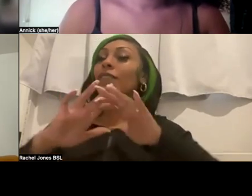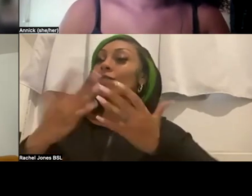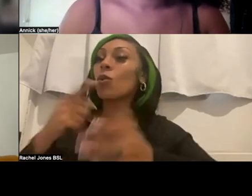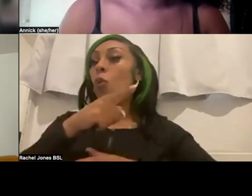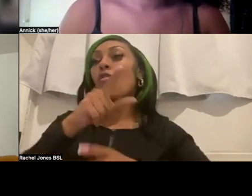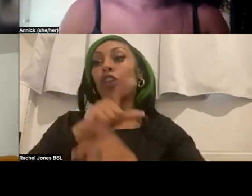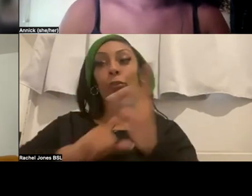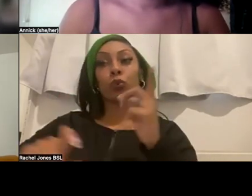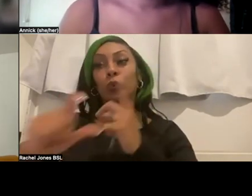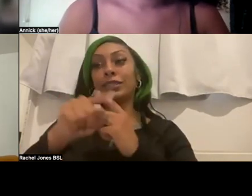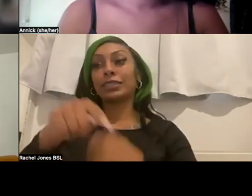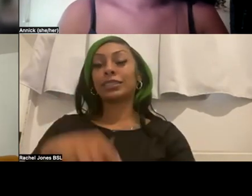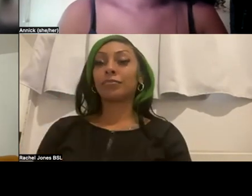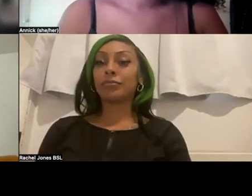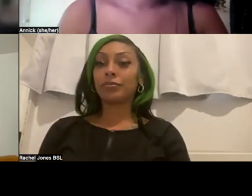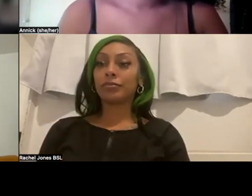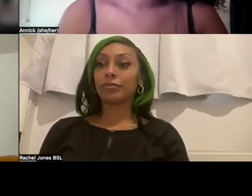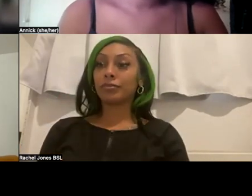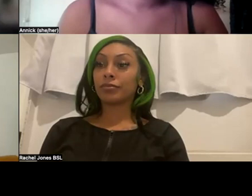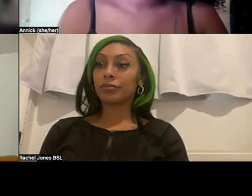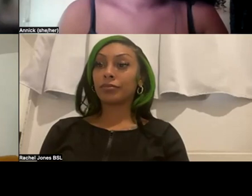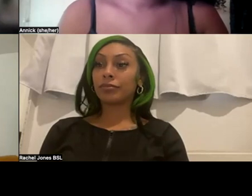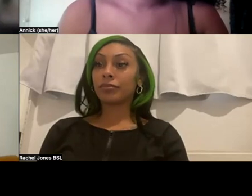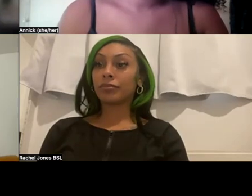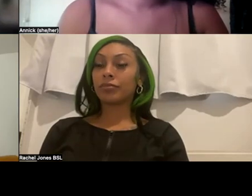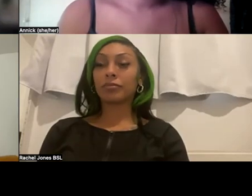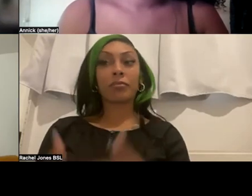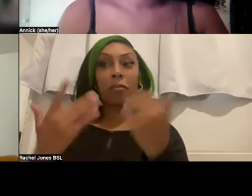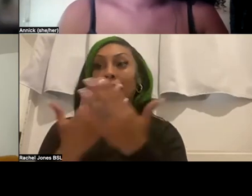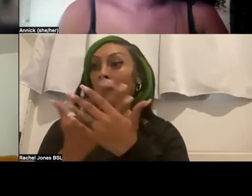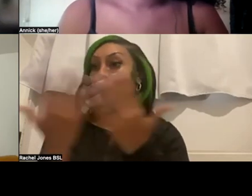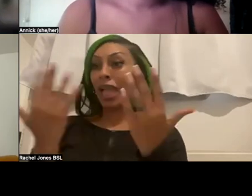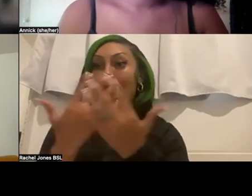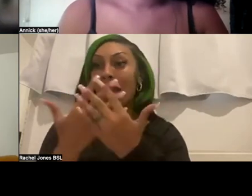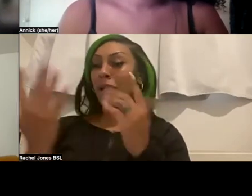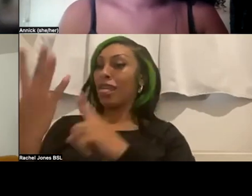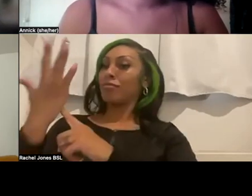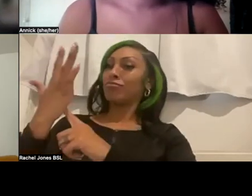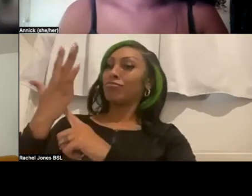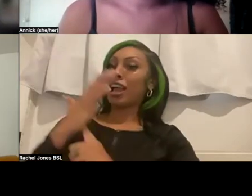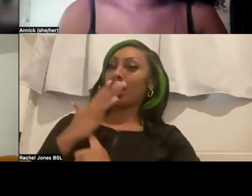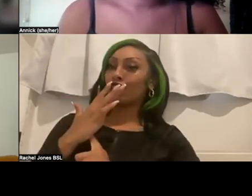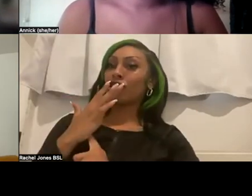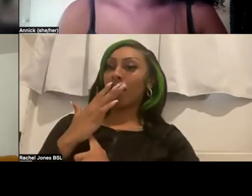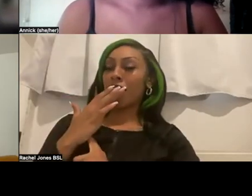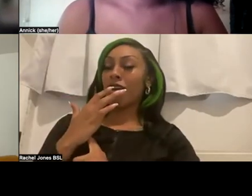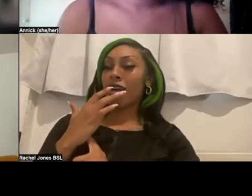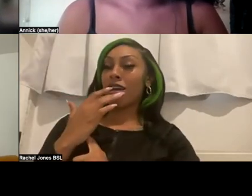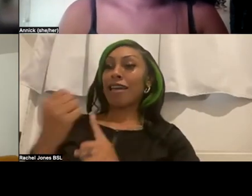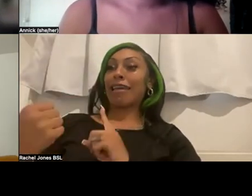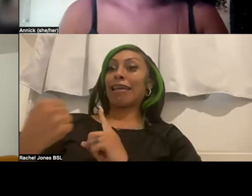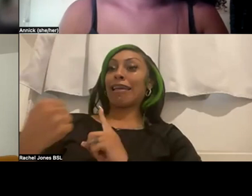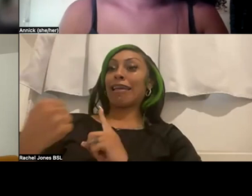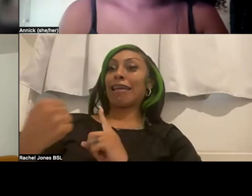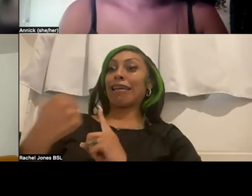concern? And how do we account for the many pressures at all levels that are impacting on all our ability and